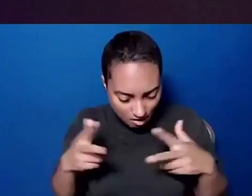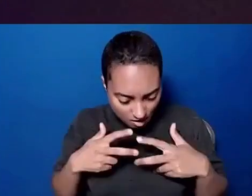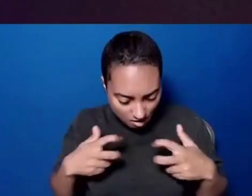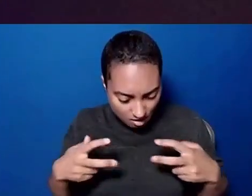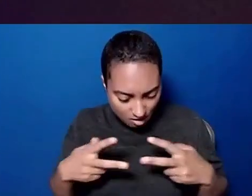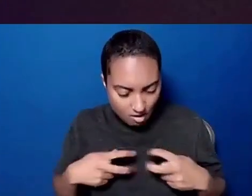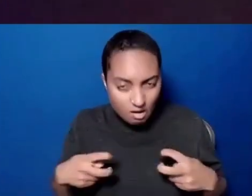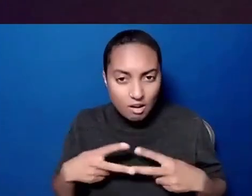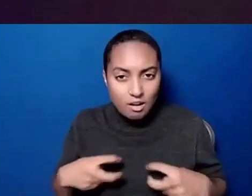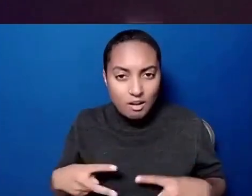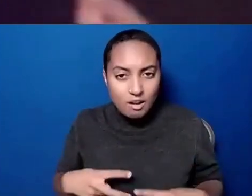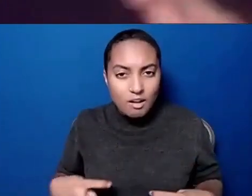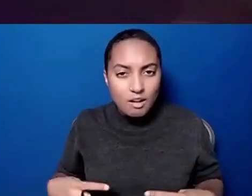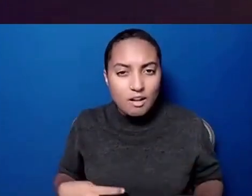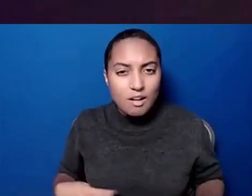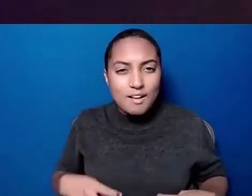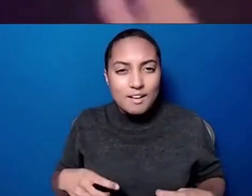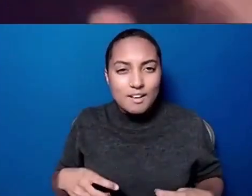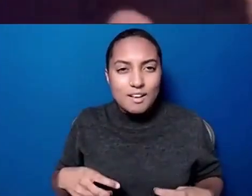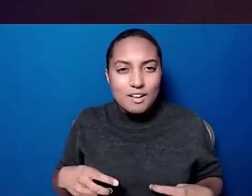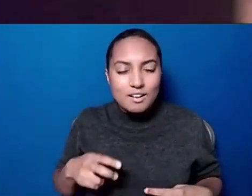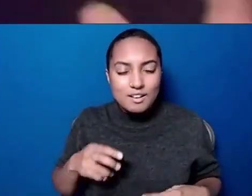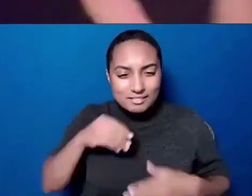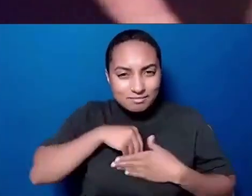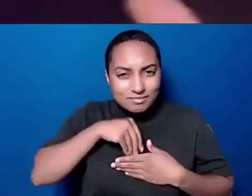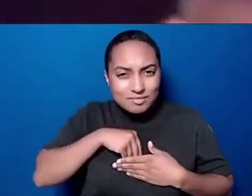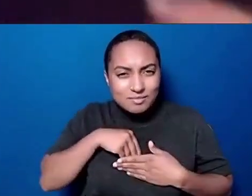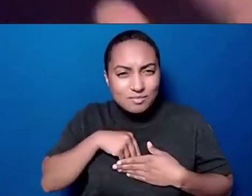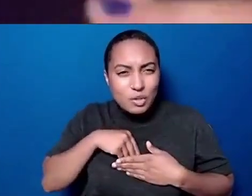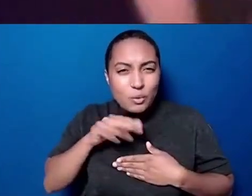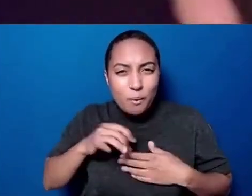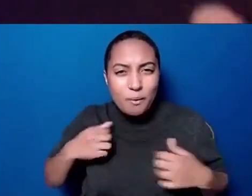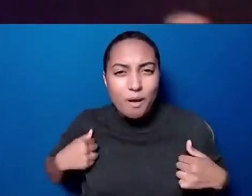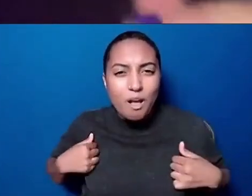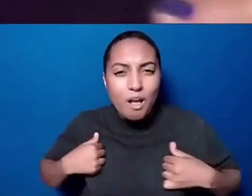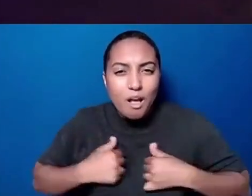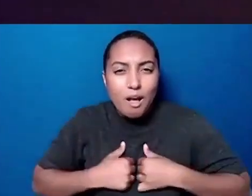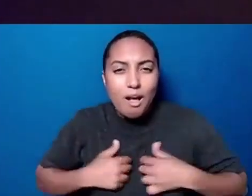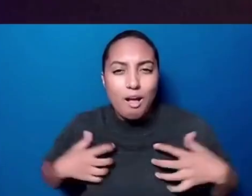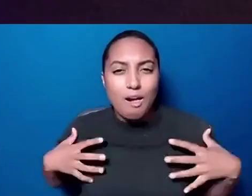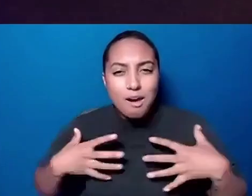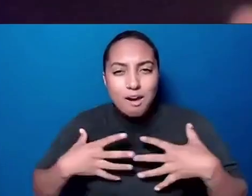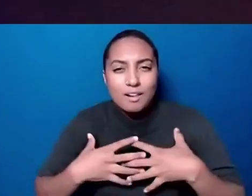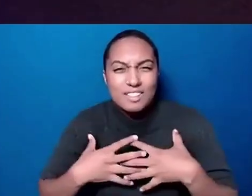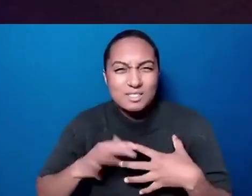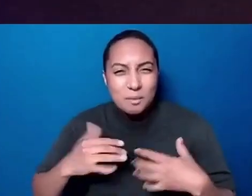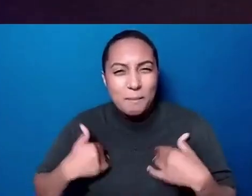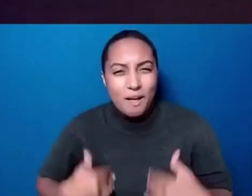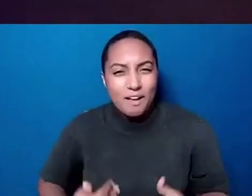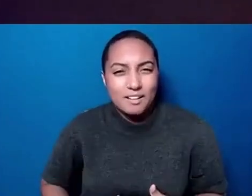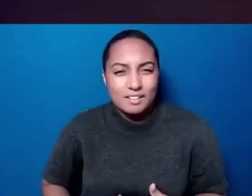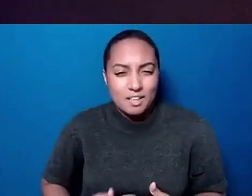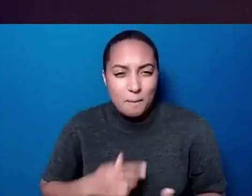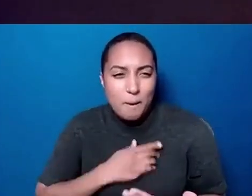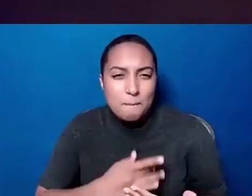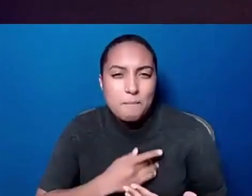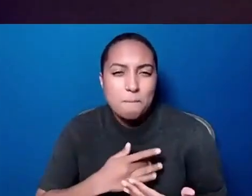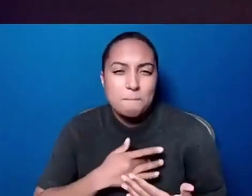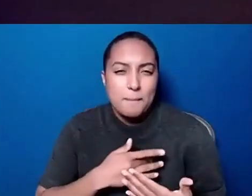entrainment begins. Gong, gong, gong, gong, gong, gong, gong, gong, gong, gong, gong, gong, gong, gong, gong, gong, gong, gong. In